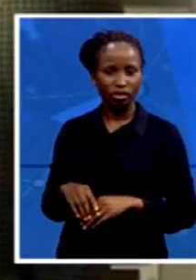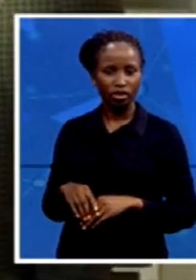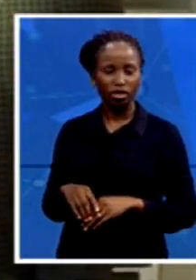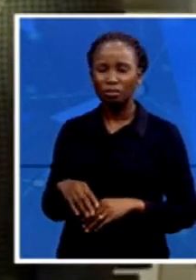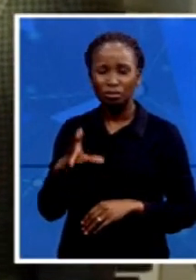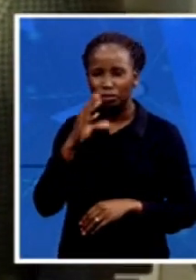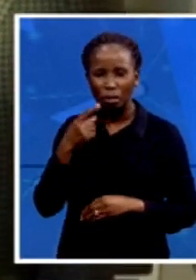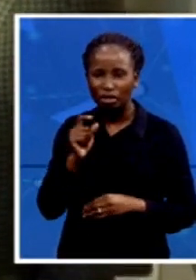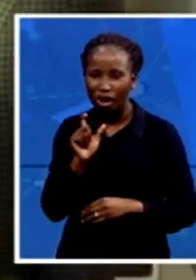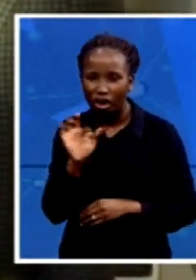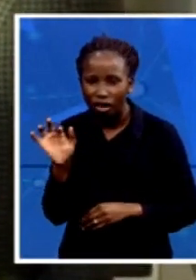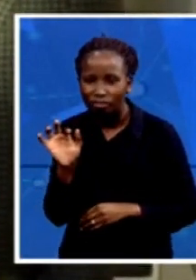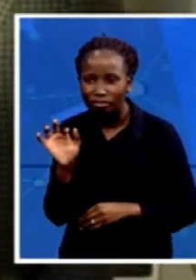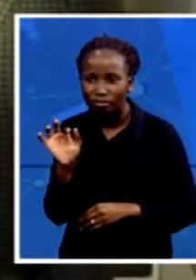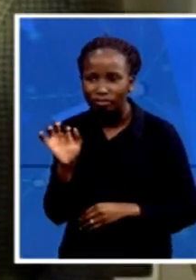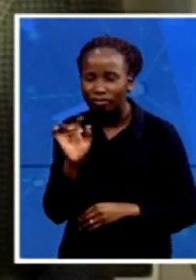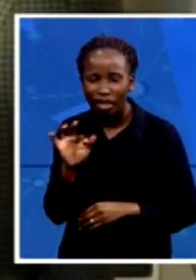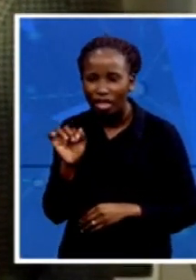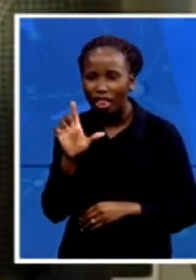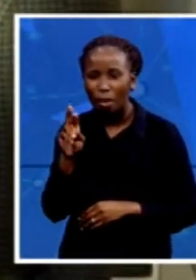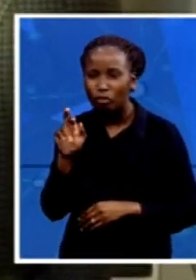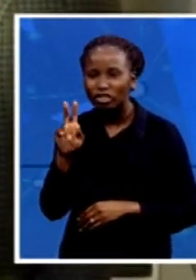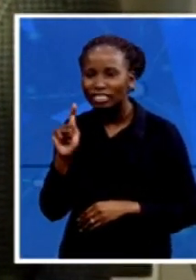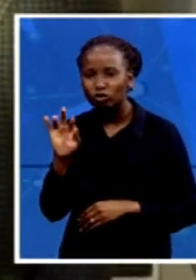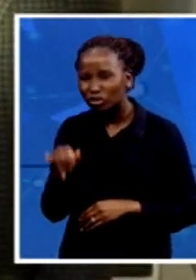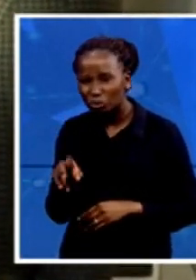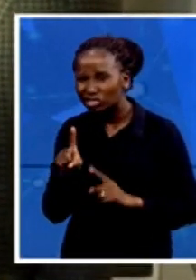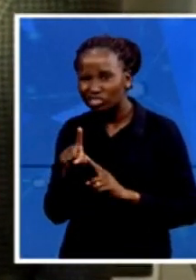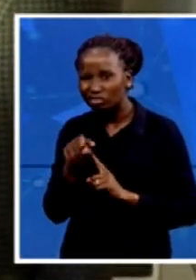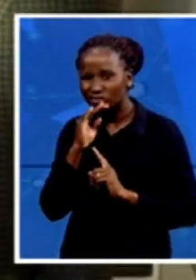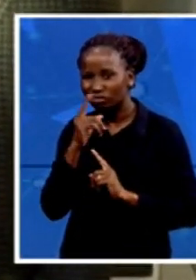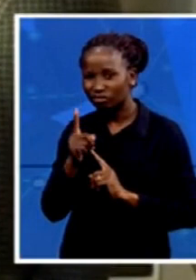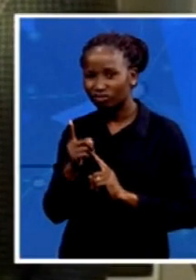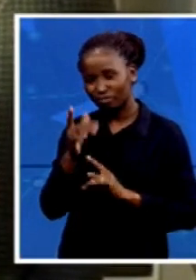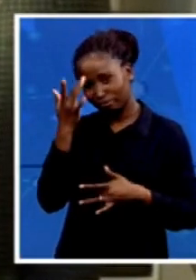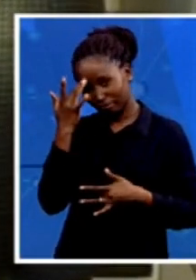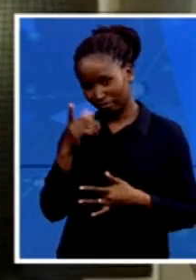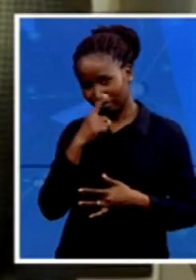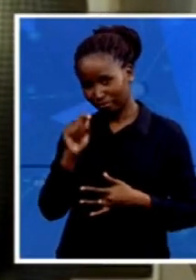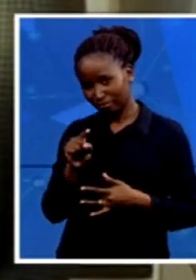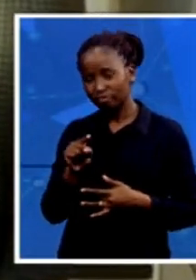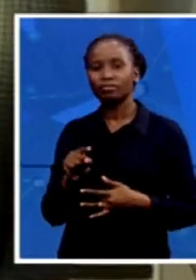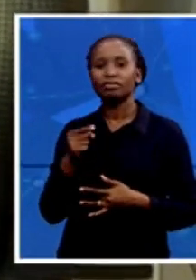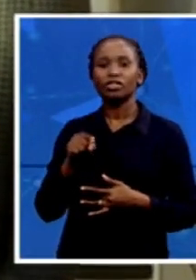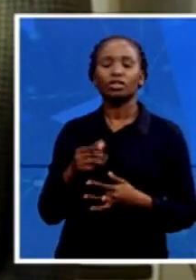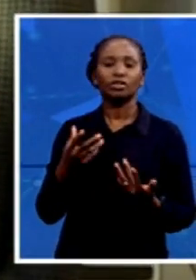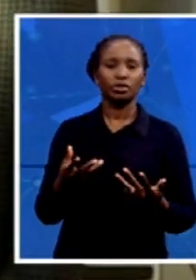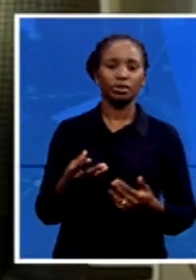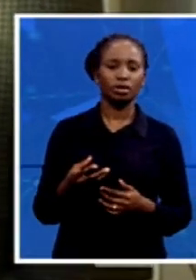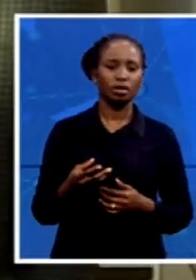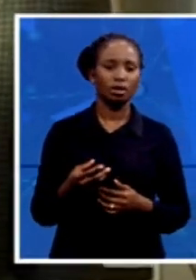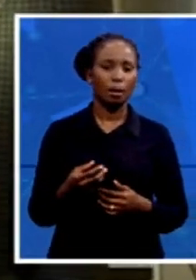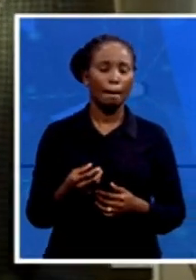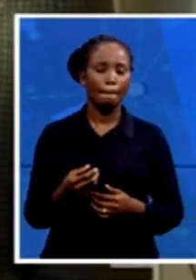Exactly. That's why I called you in to talk to us about this. What does that mean for the layman and minimally invasive surgery?